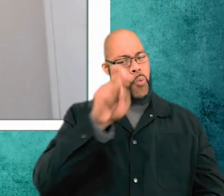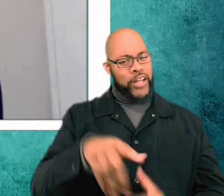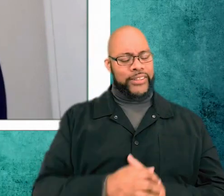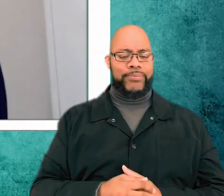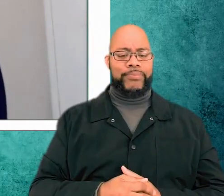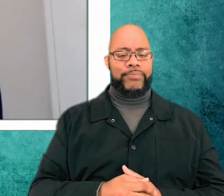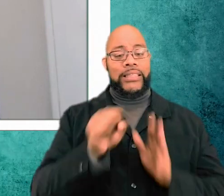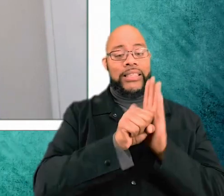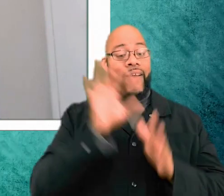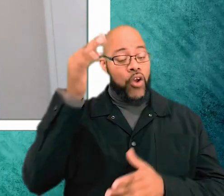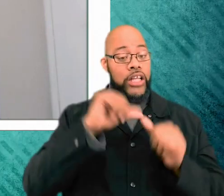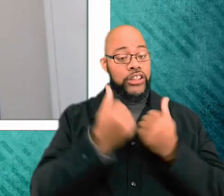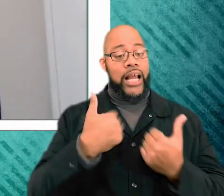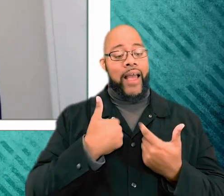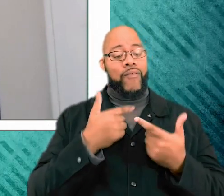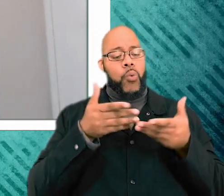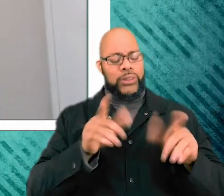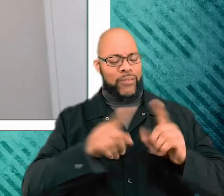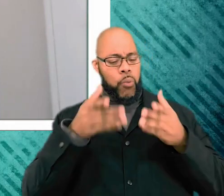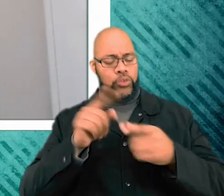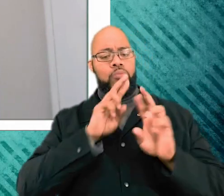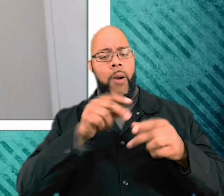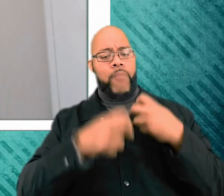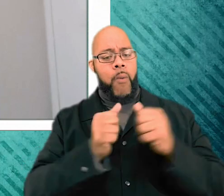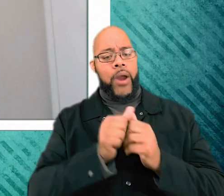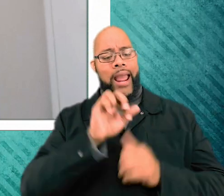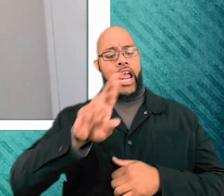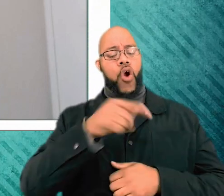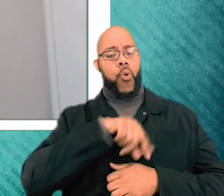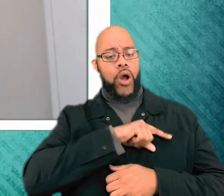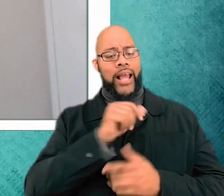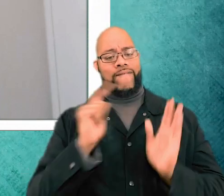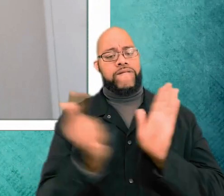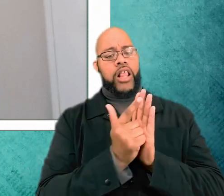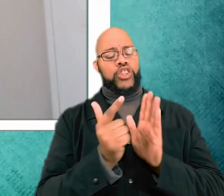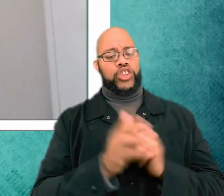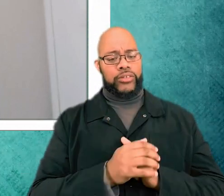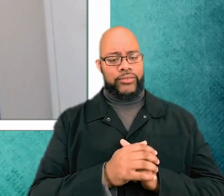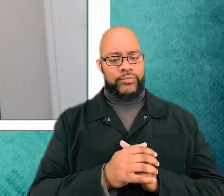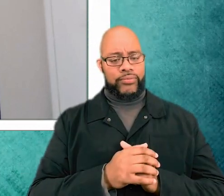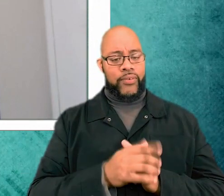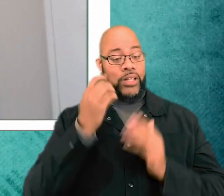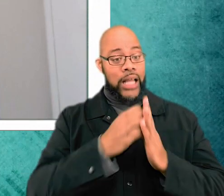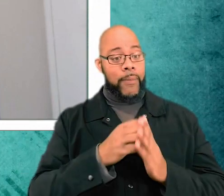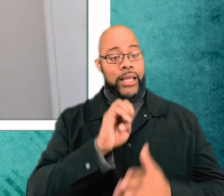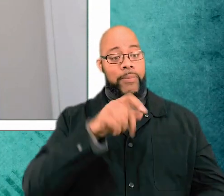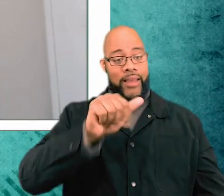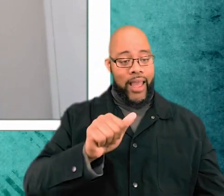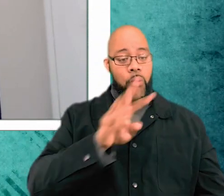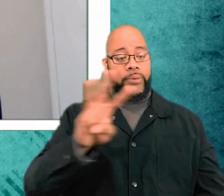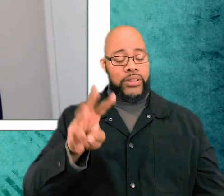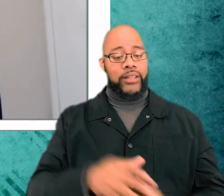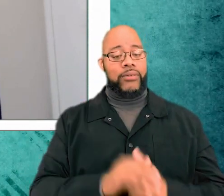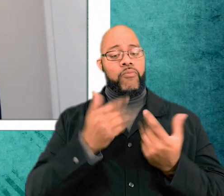State and federal agencies have mechanisms to report problems with the air quality and the violation emission standards. For example, the EPA website